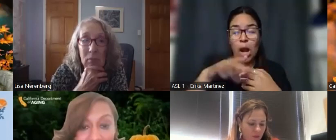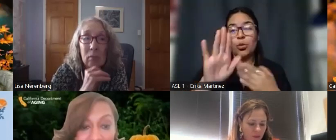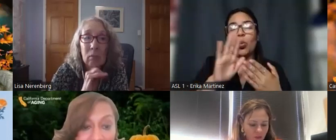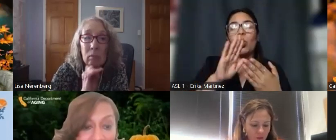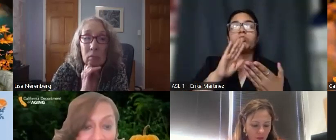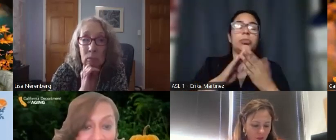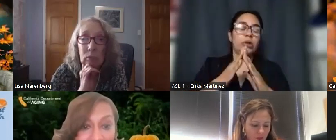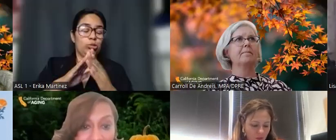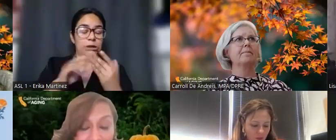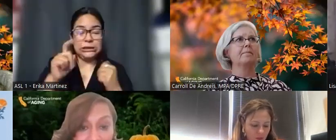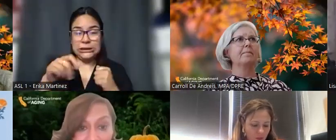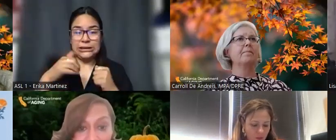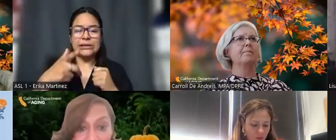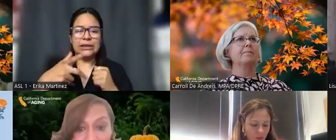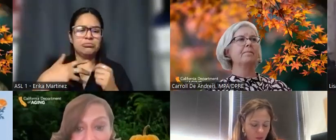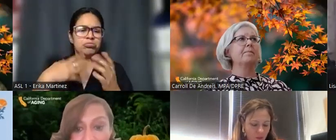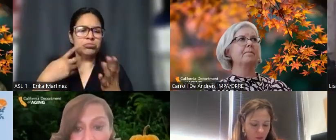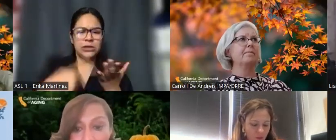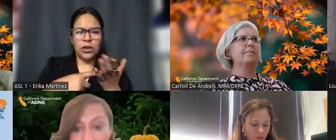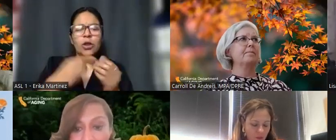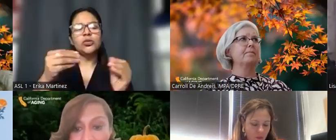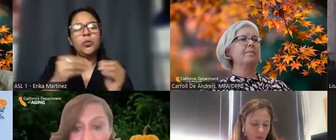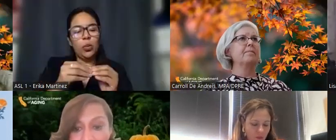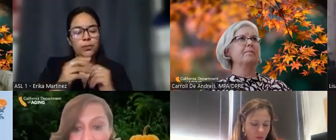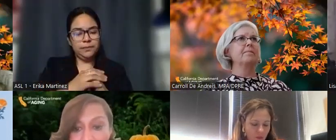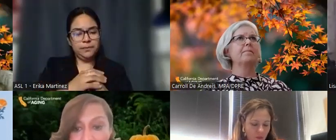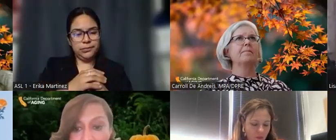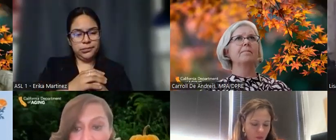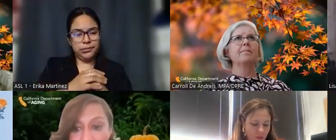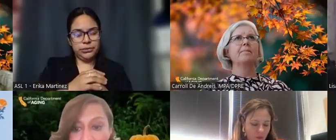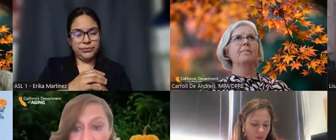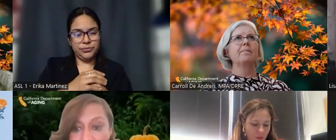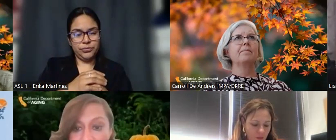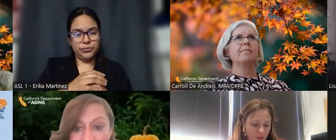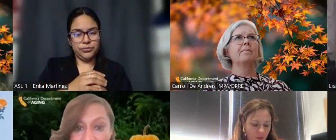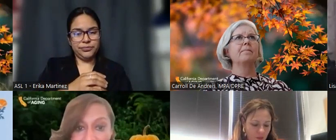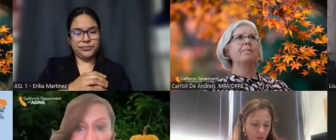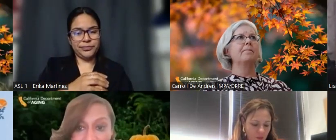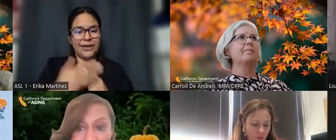and you know, tell you any other questions you have about my position.